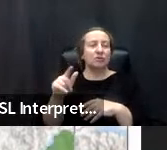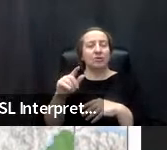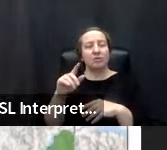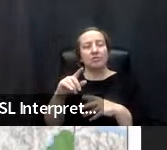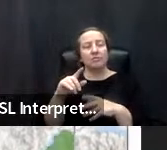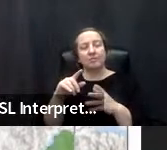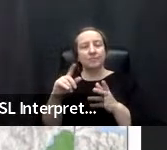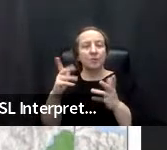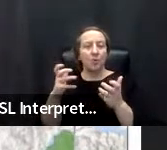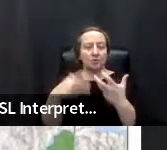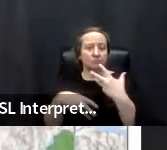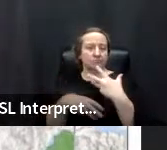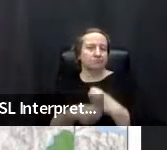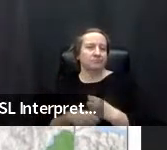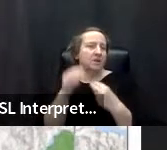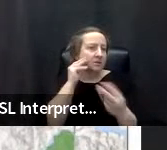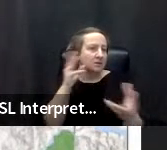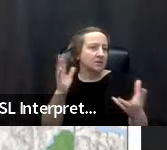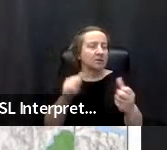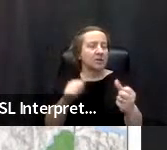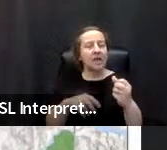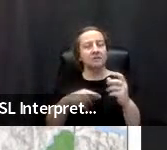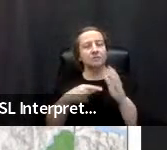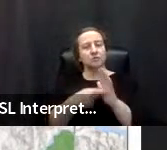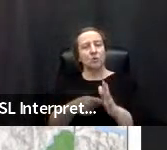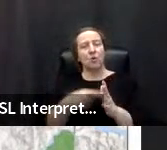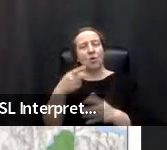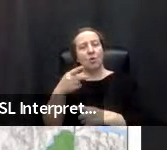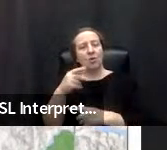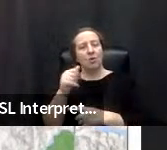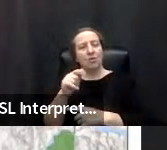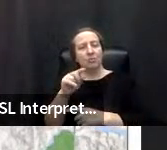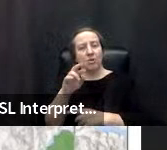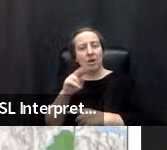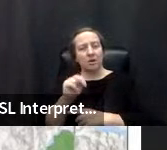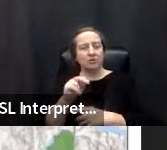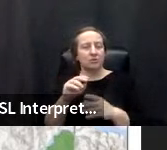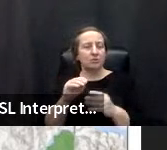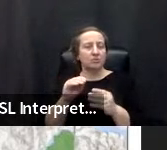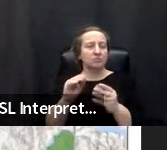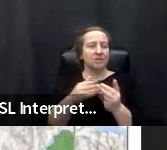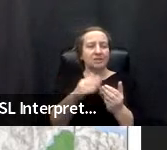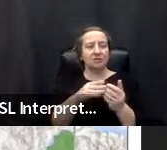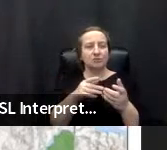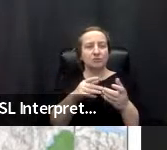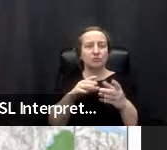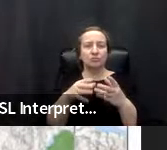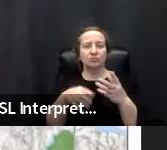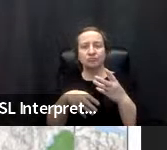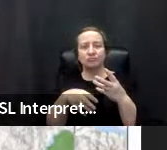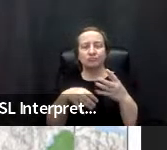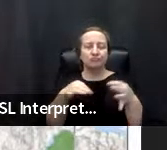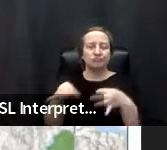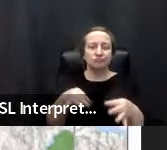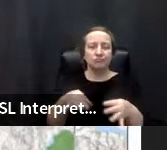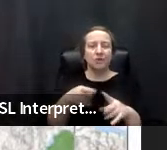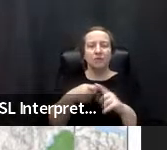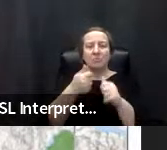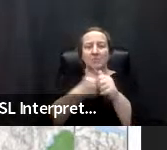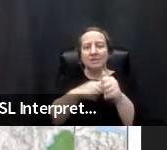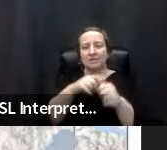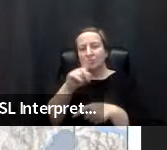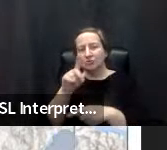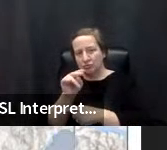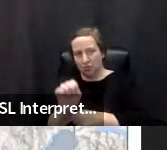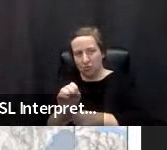data so we can summarize the information of patterns kind of by a more manageable zonal detail. Next slide.